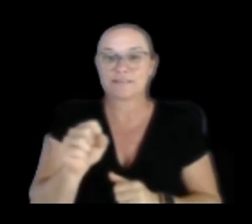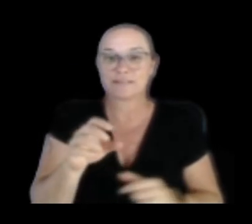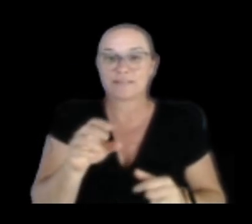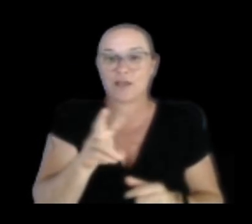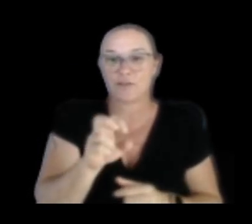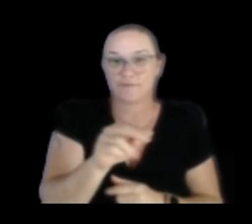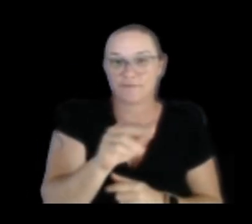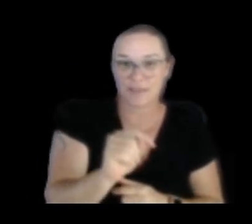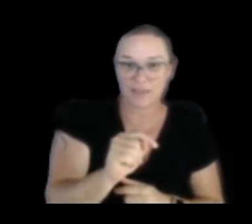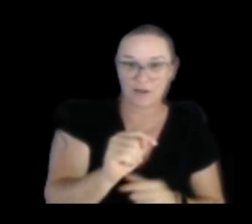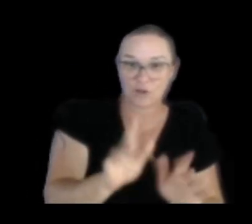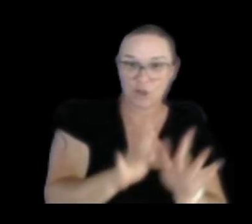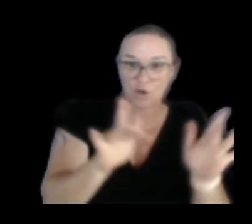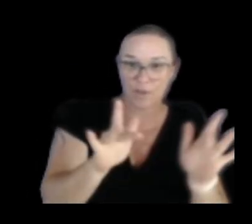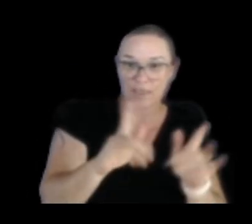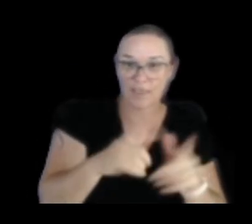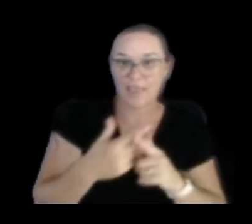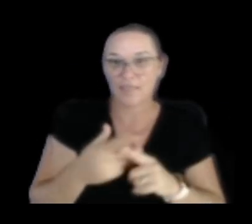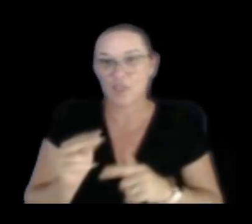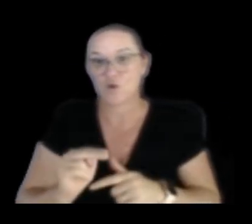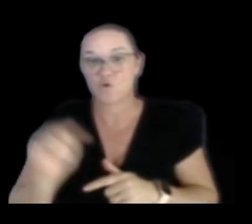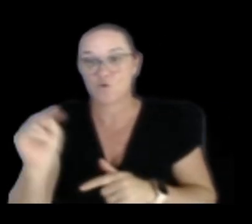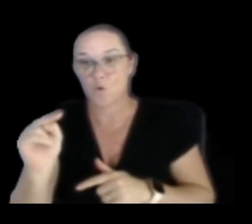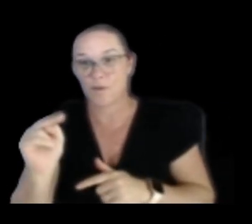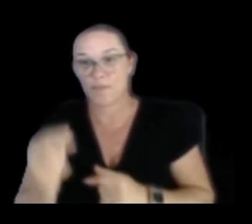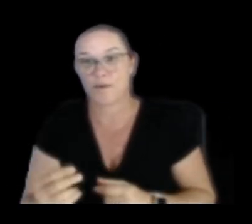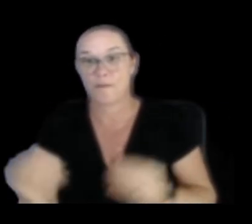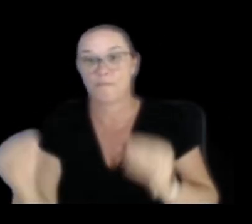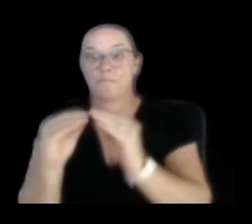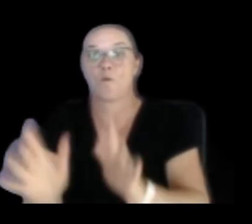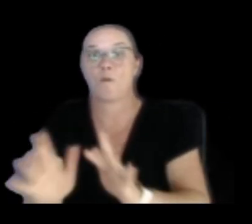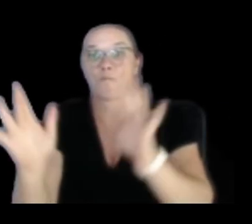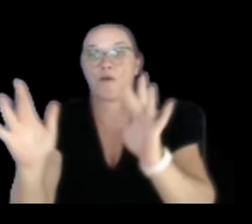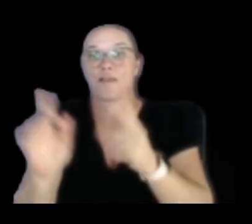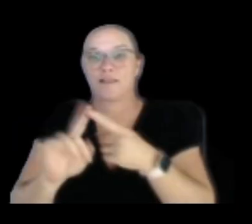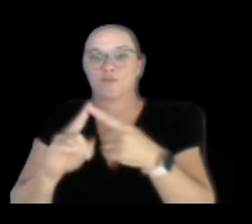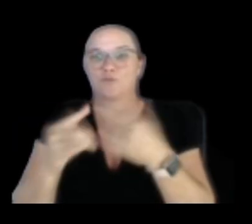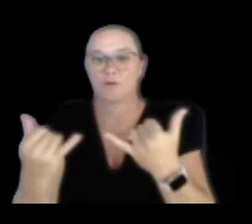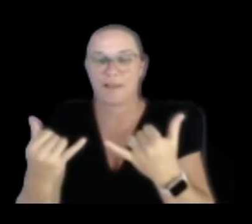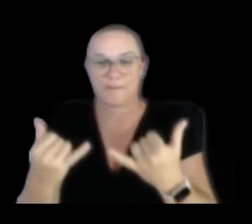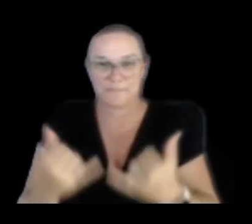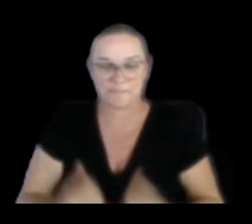first, the north vent intermittently, and getting brighter and brighter coming till today.